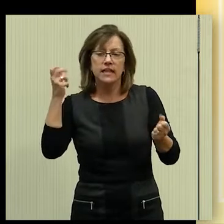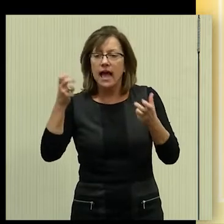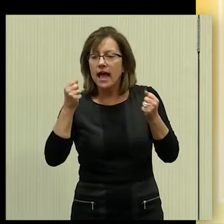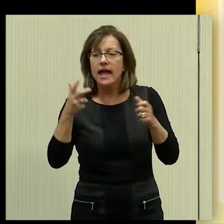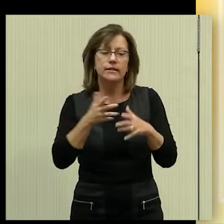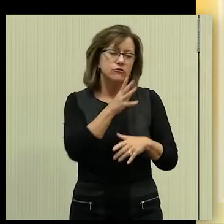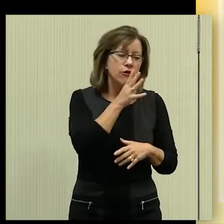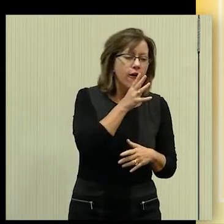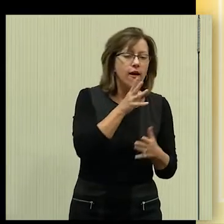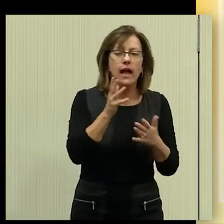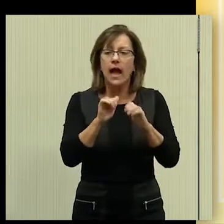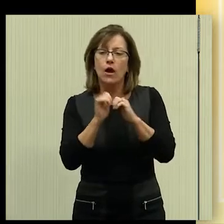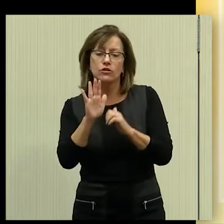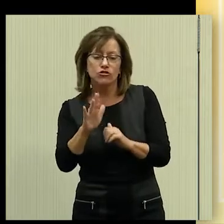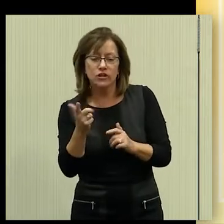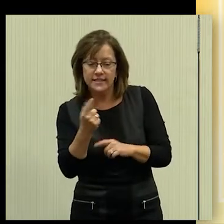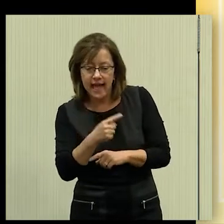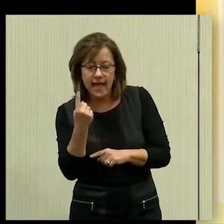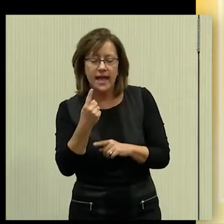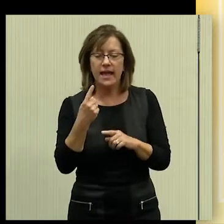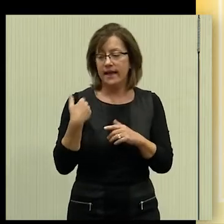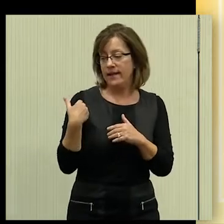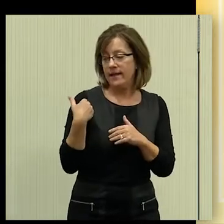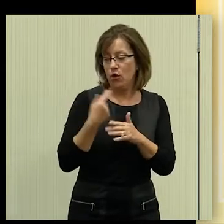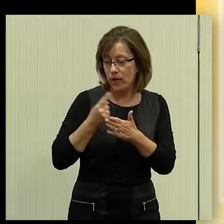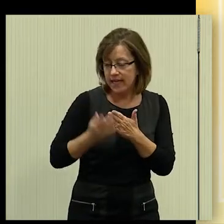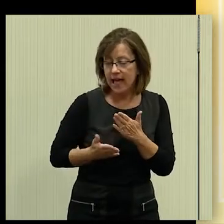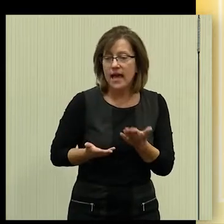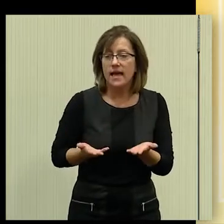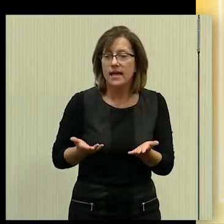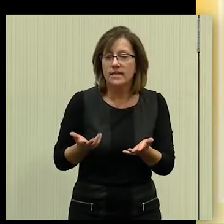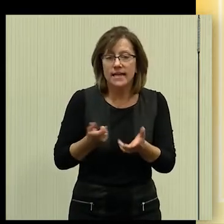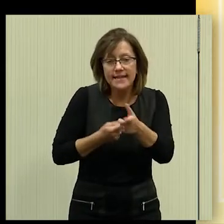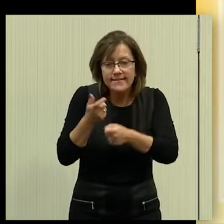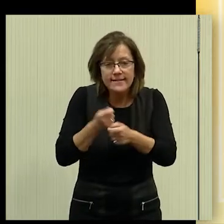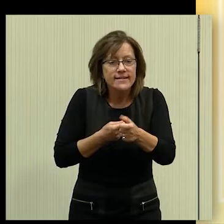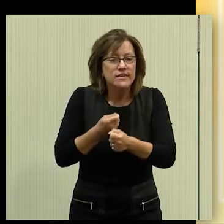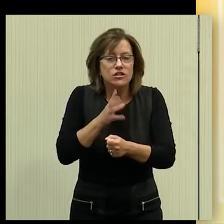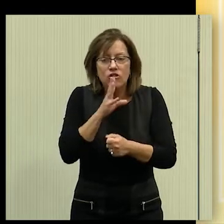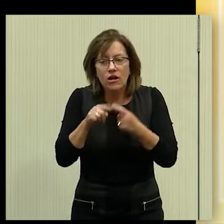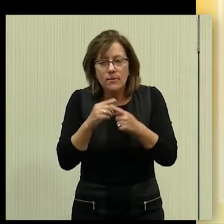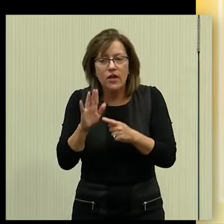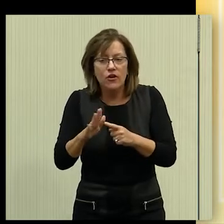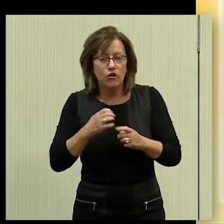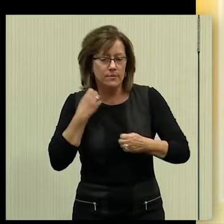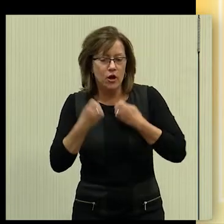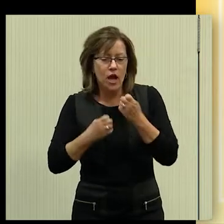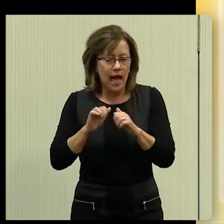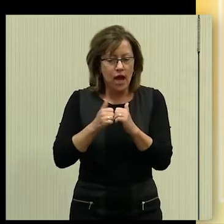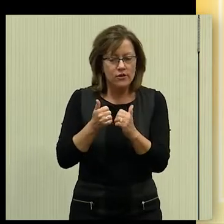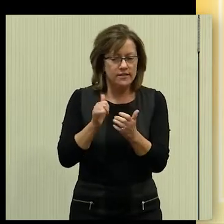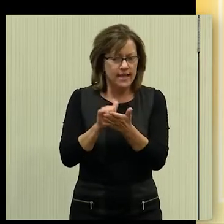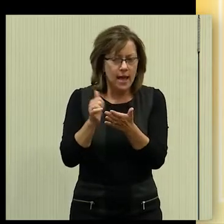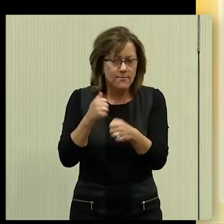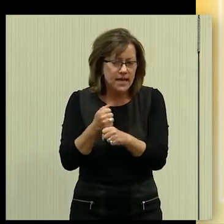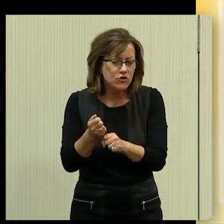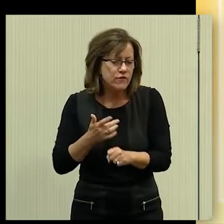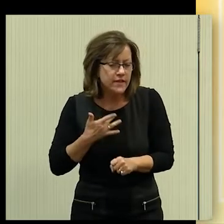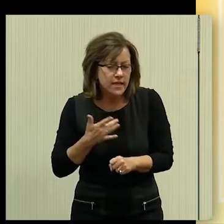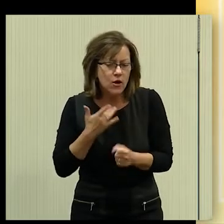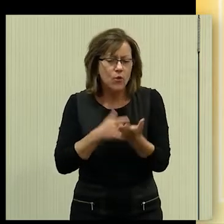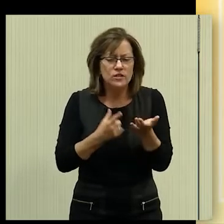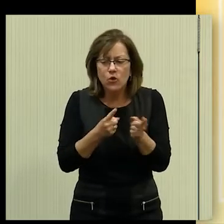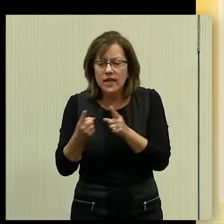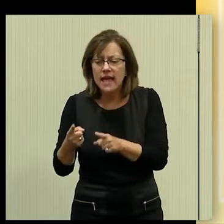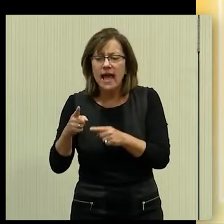was your weekend? And get them to start talking more about their emotions. How did that make you feel? What was going on when that happened? So that they start